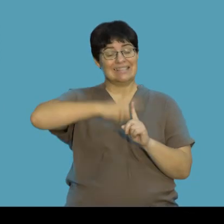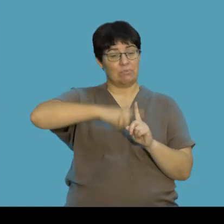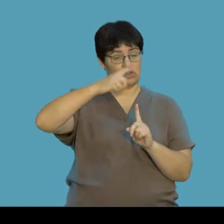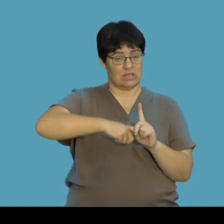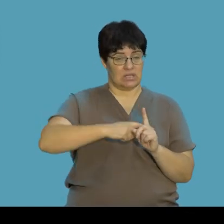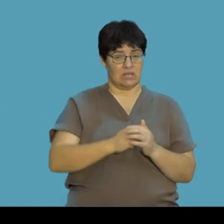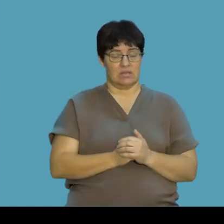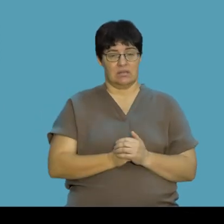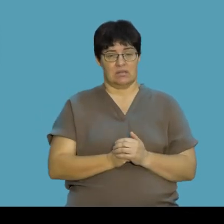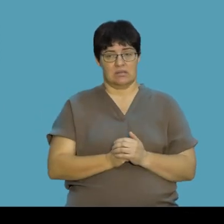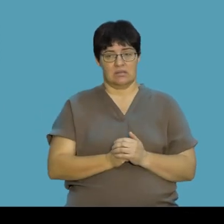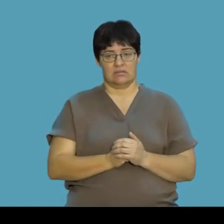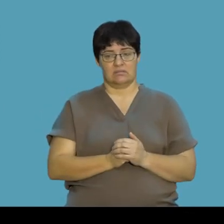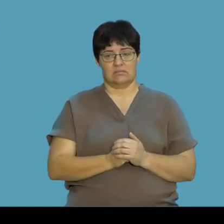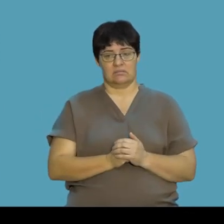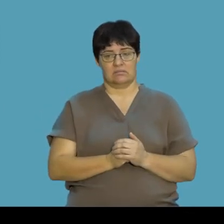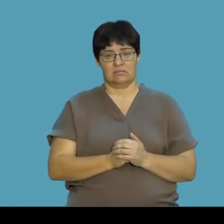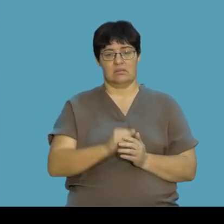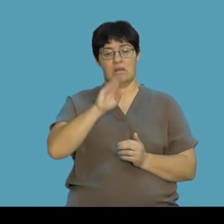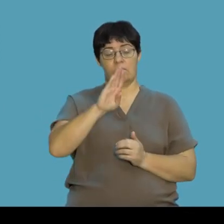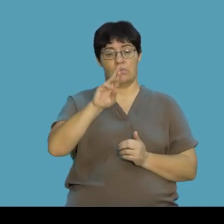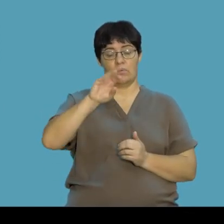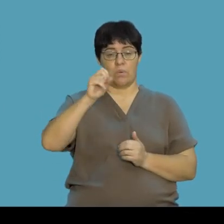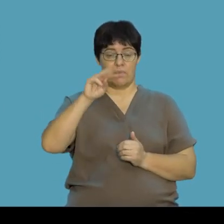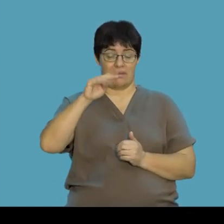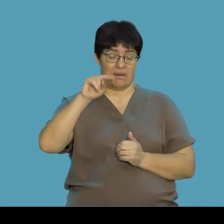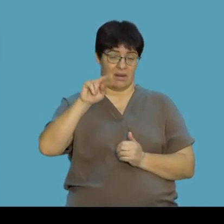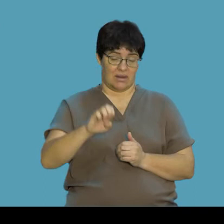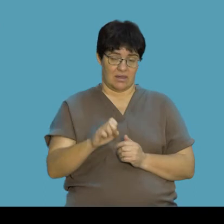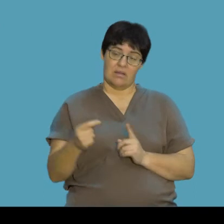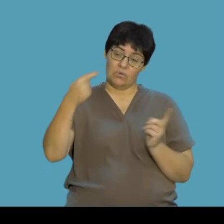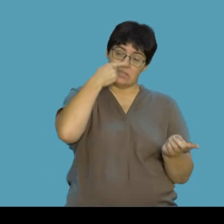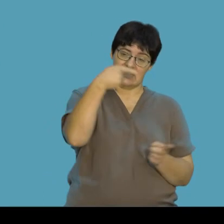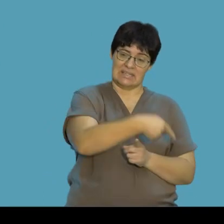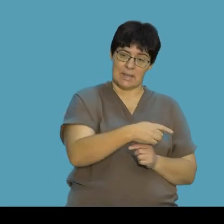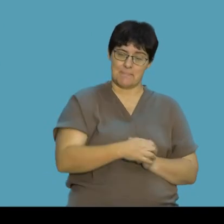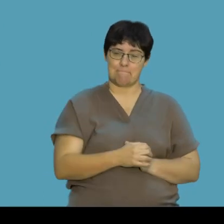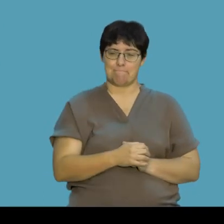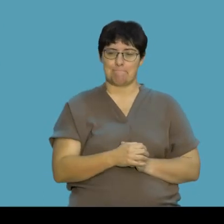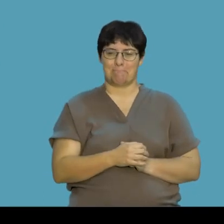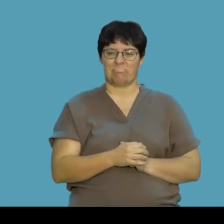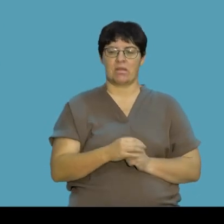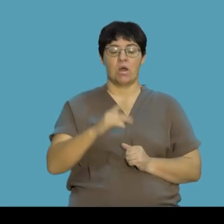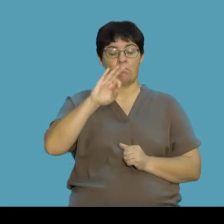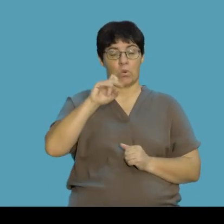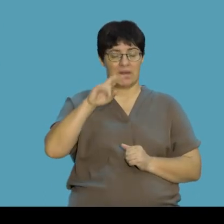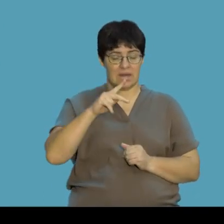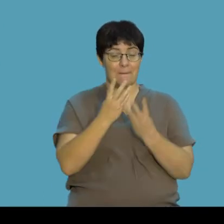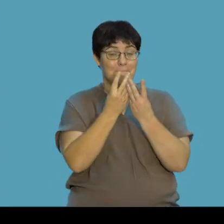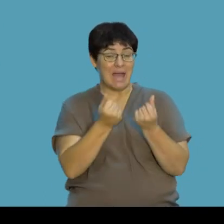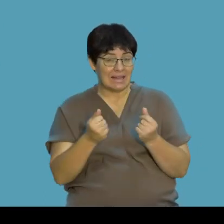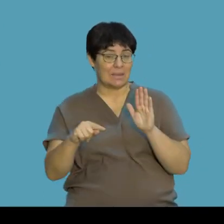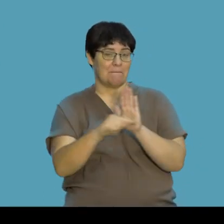which, let's say for argument's sake, bromine is given. If you go back, you'll see that bromine melts